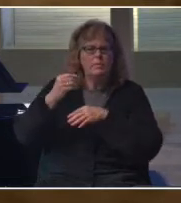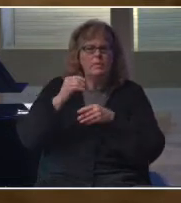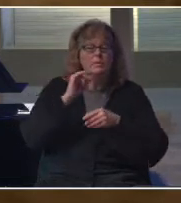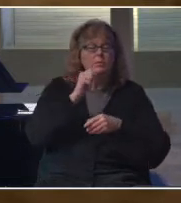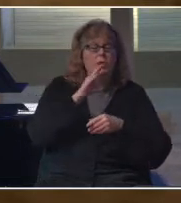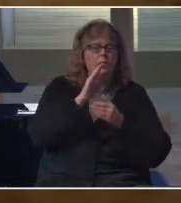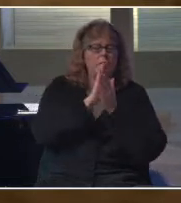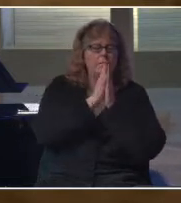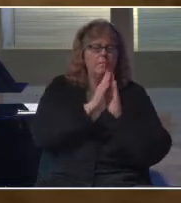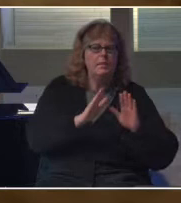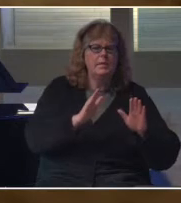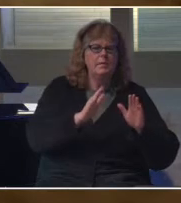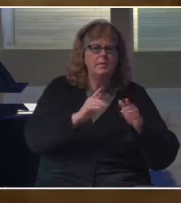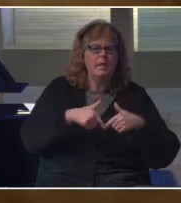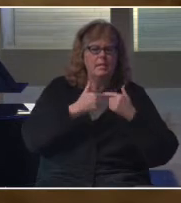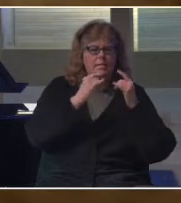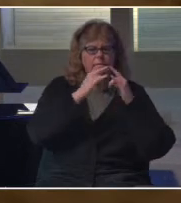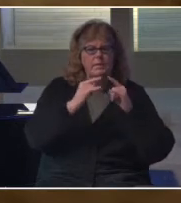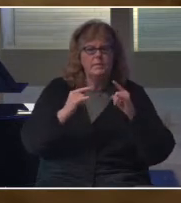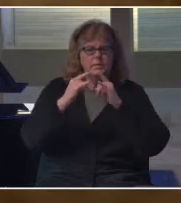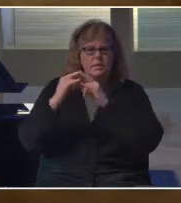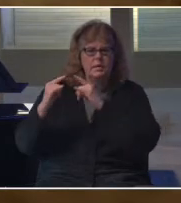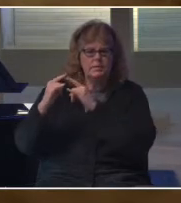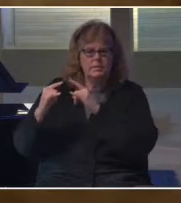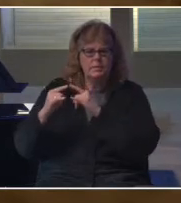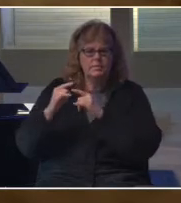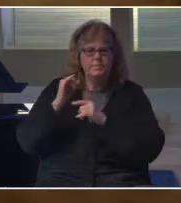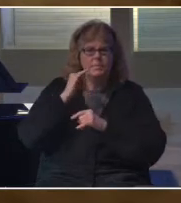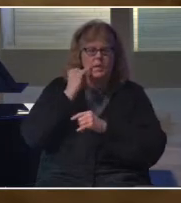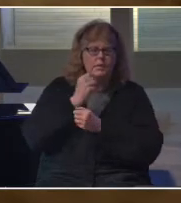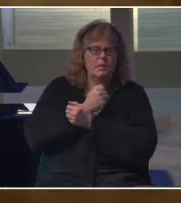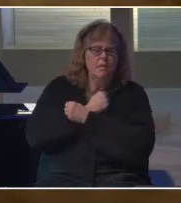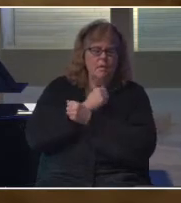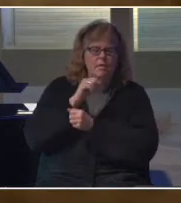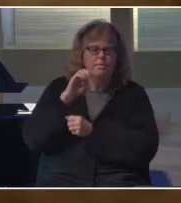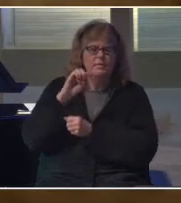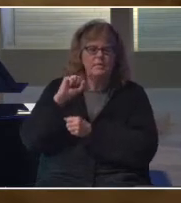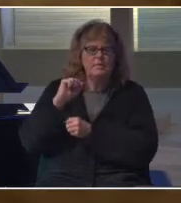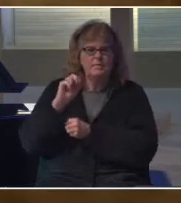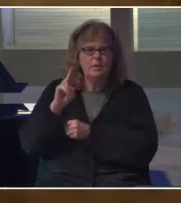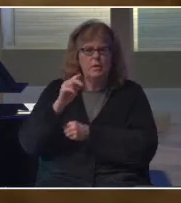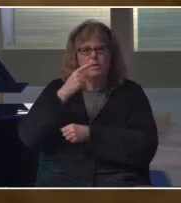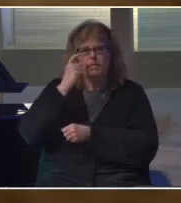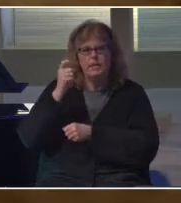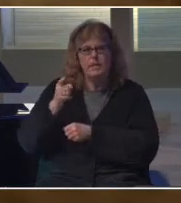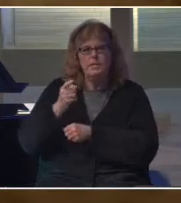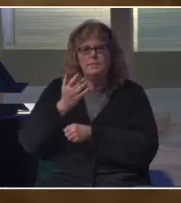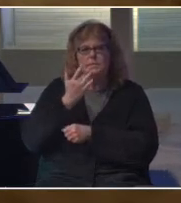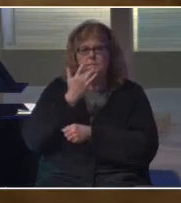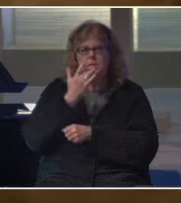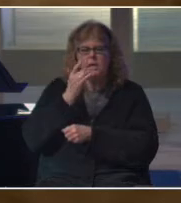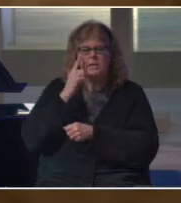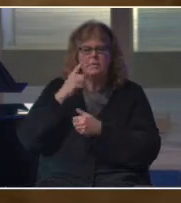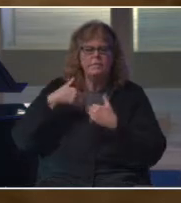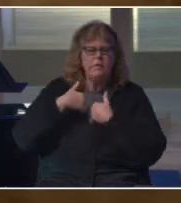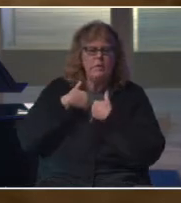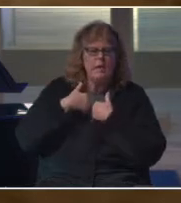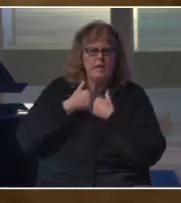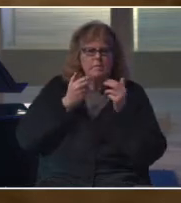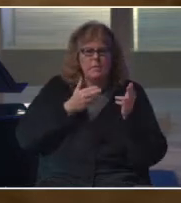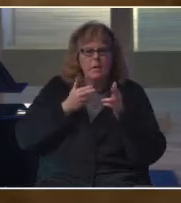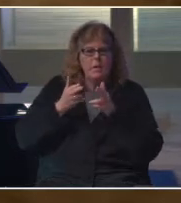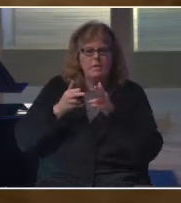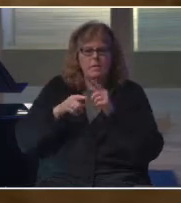man, living in tents. Now Isaac loved Esau because he had a taste for game,